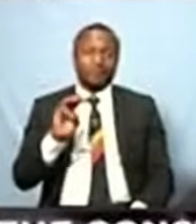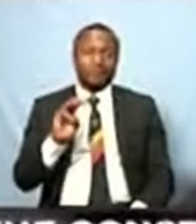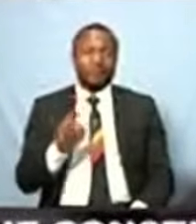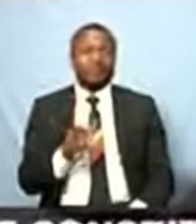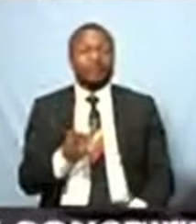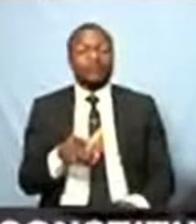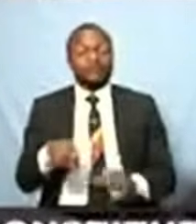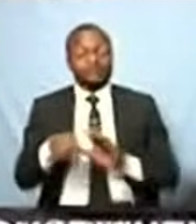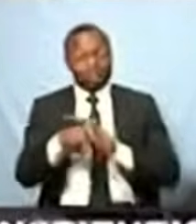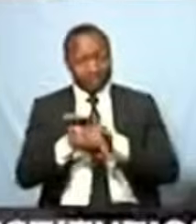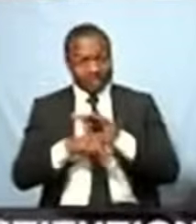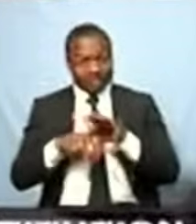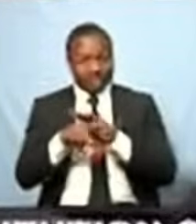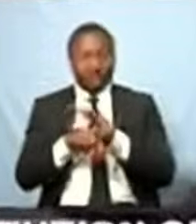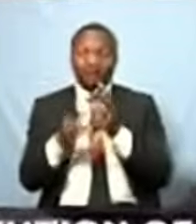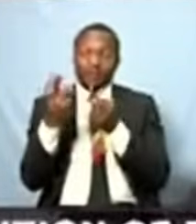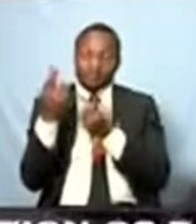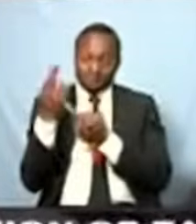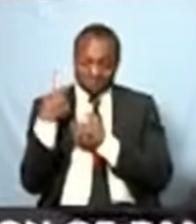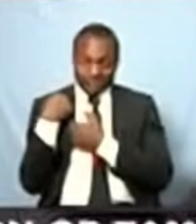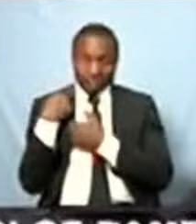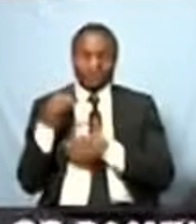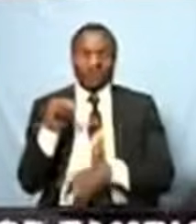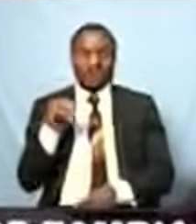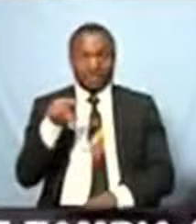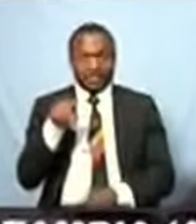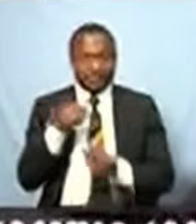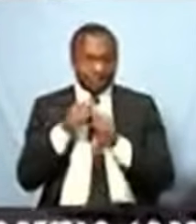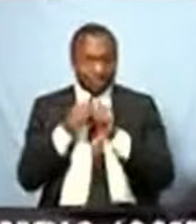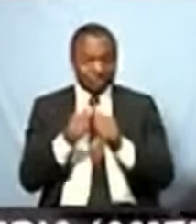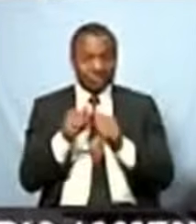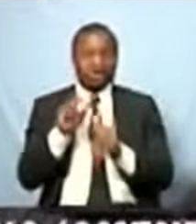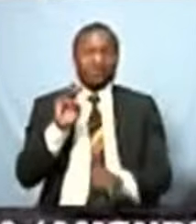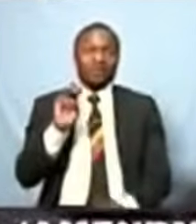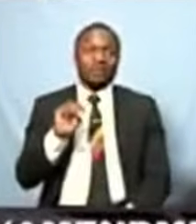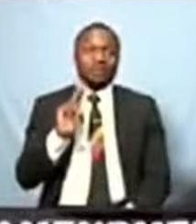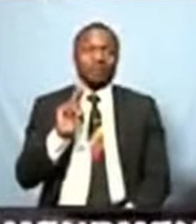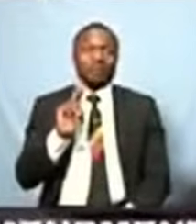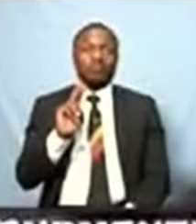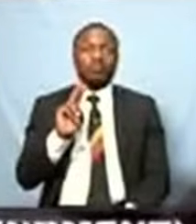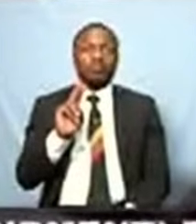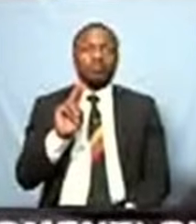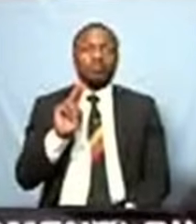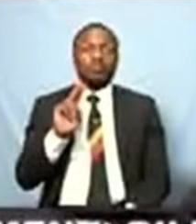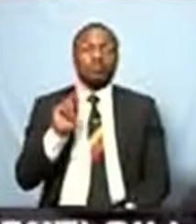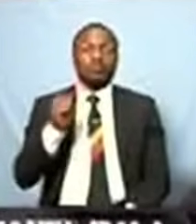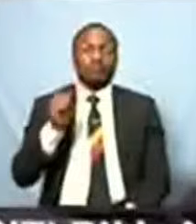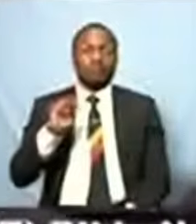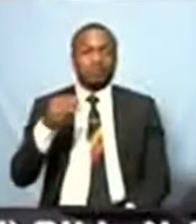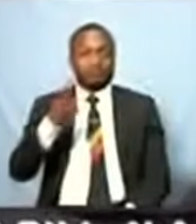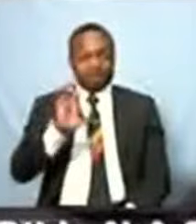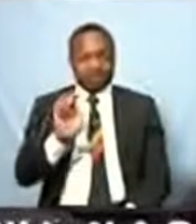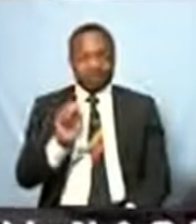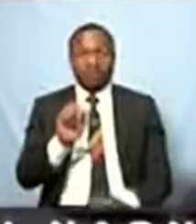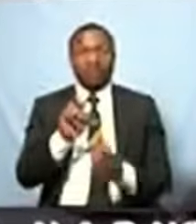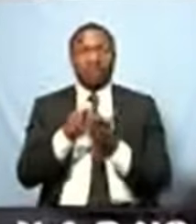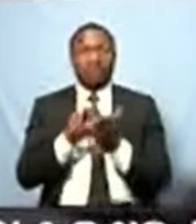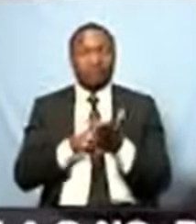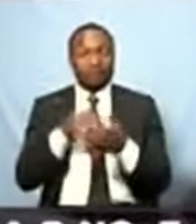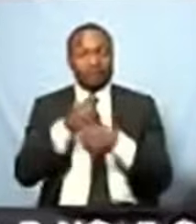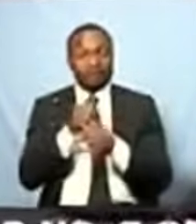Their primary role, or the primary roles of MPs, according to the Mungomba report, is to make laws, represent their